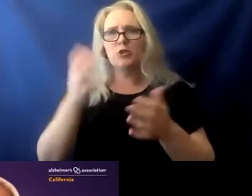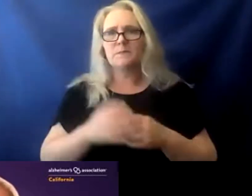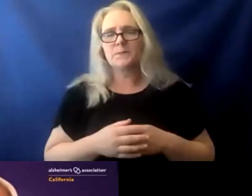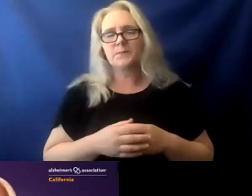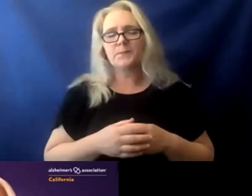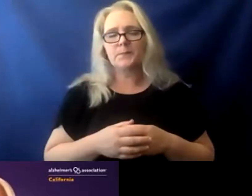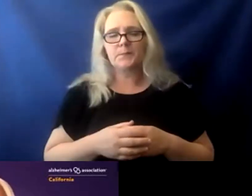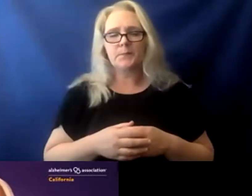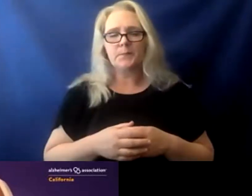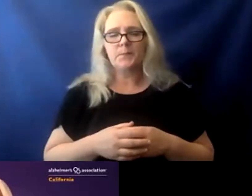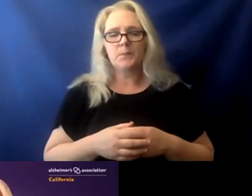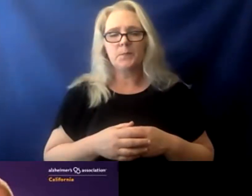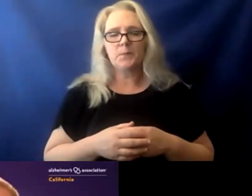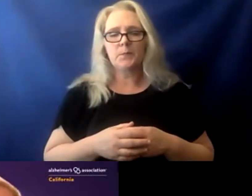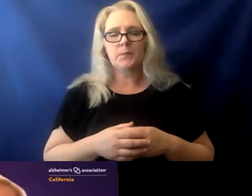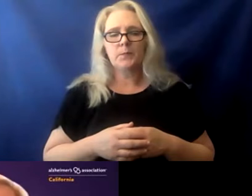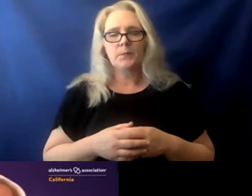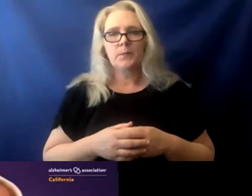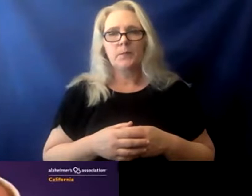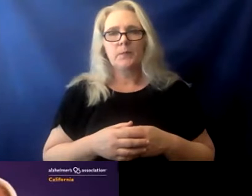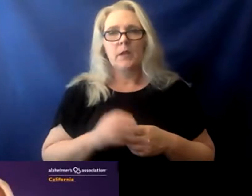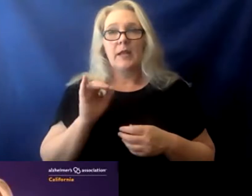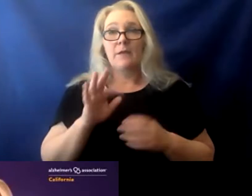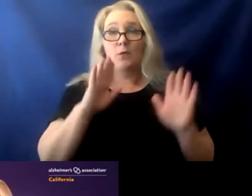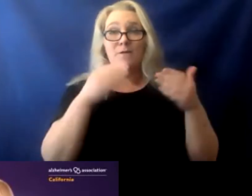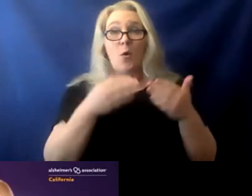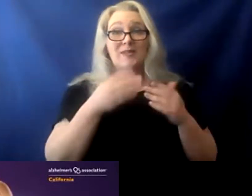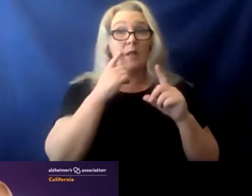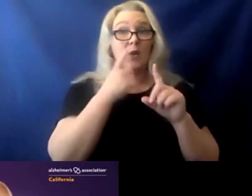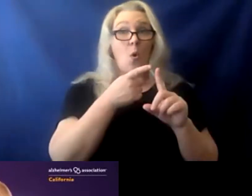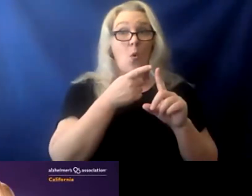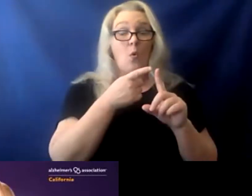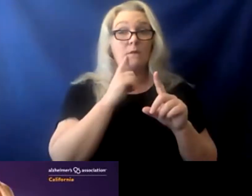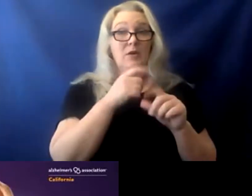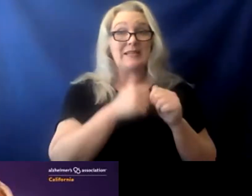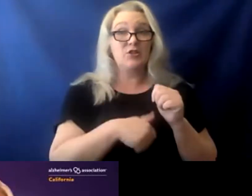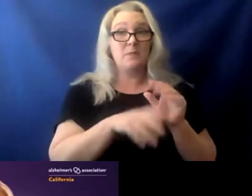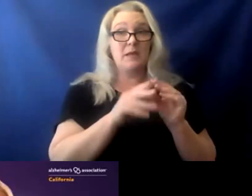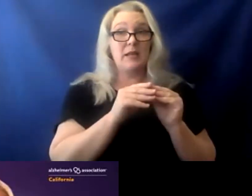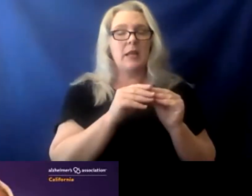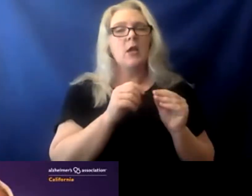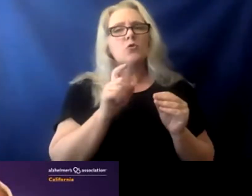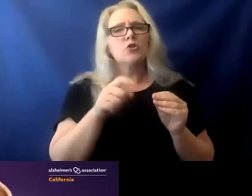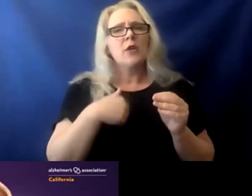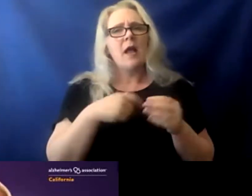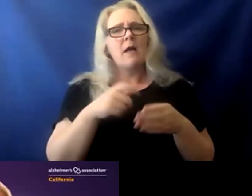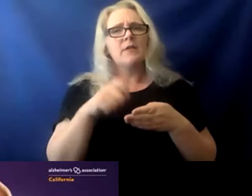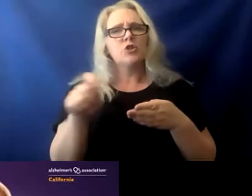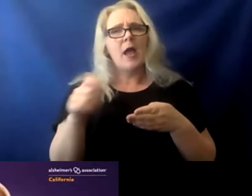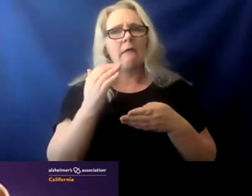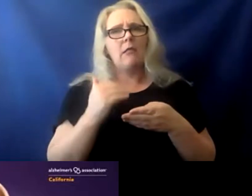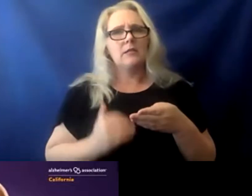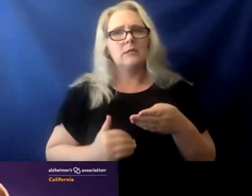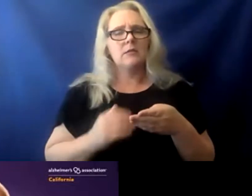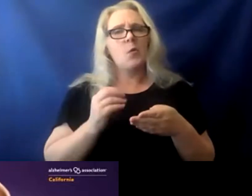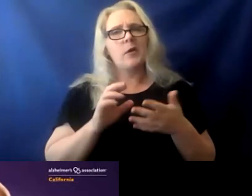said, if we do go the goal area route, I envision something almost like a checklist or criteria that we,